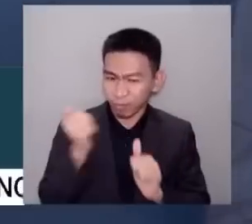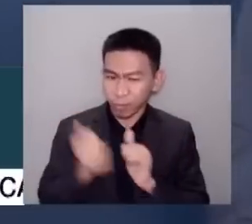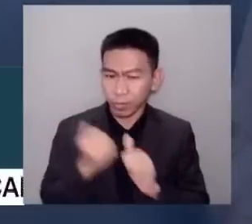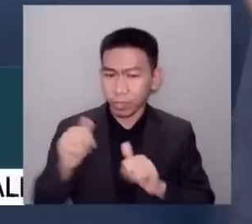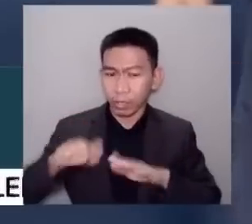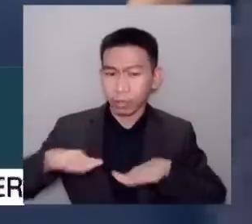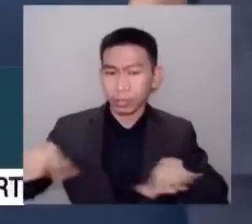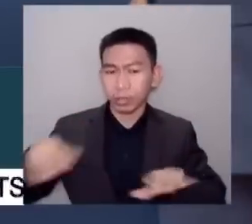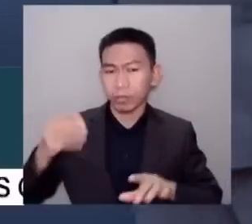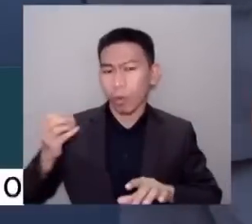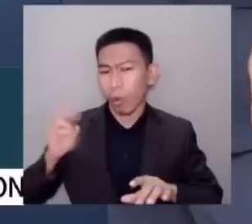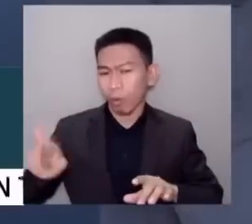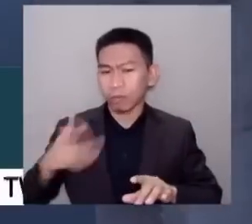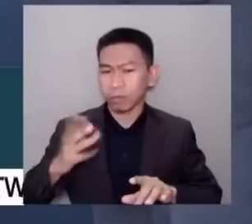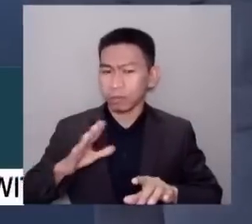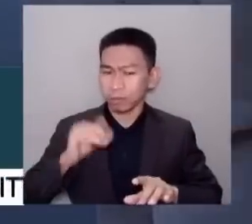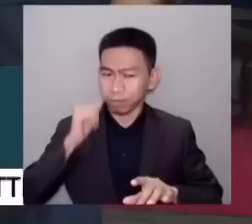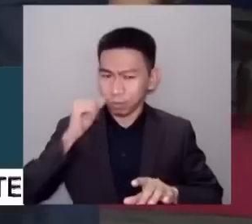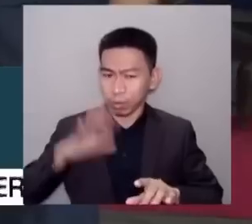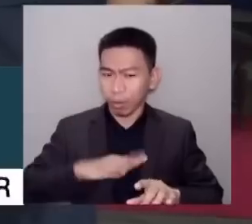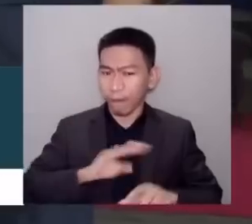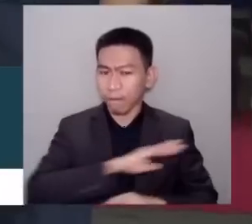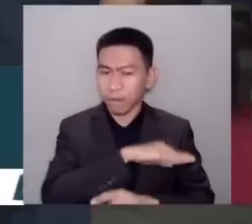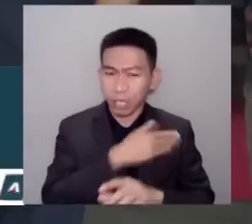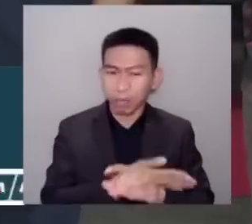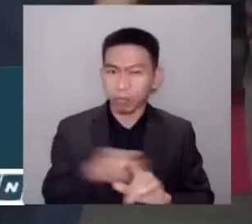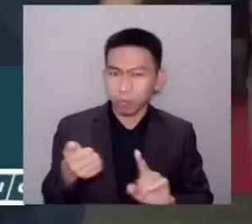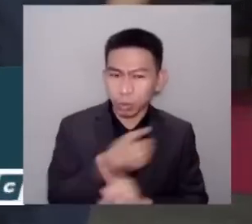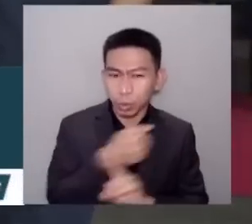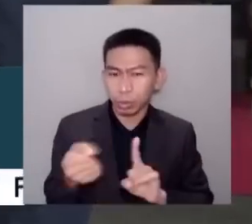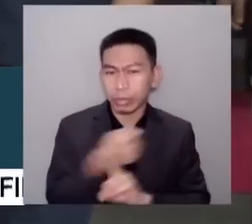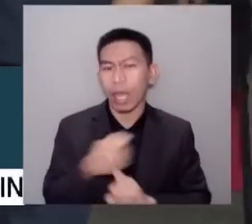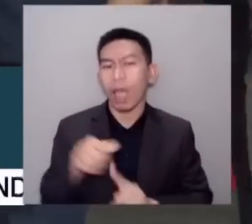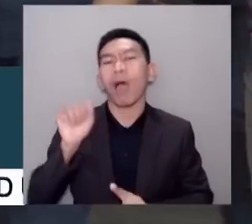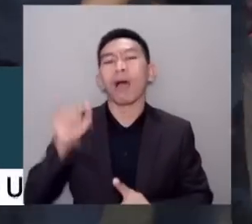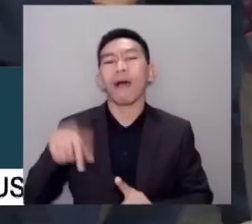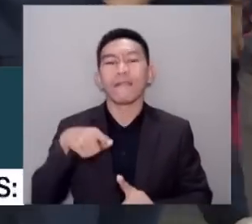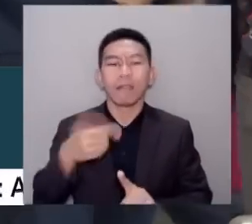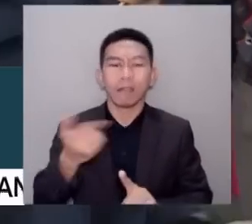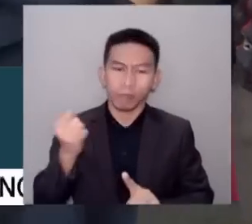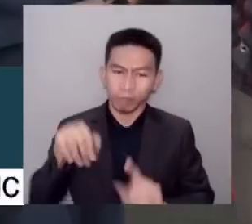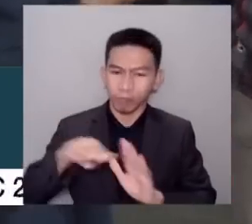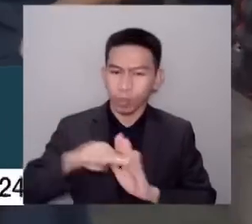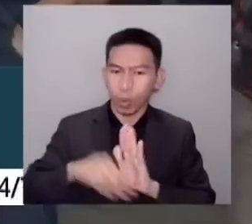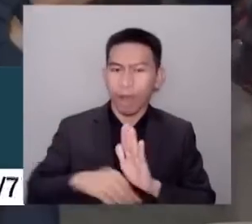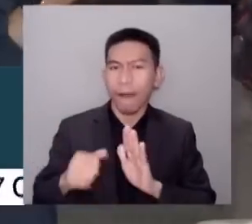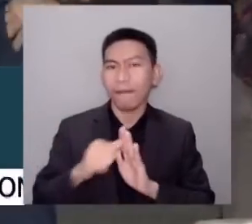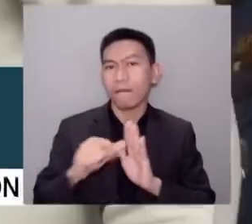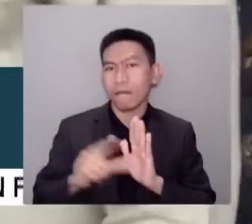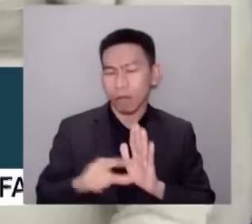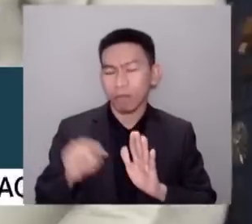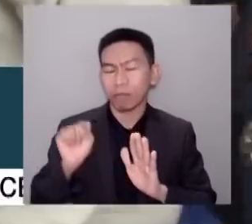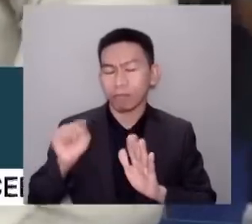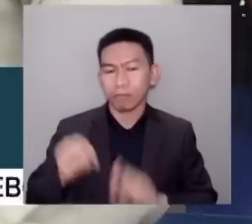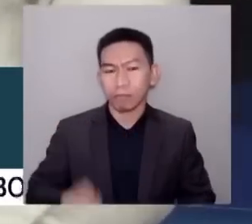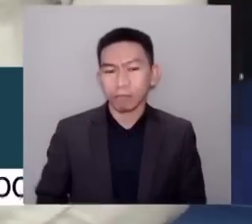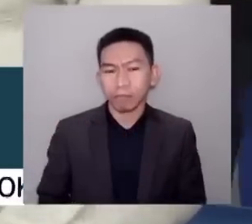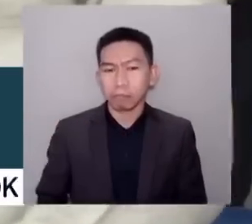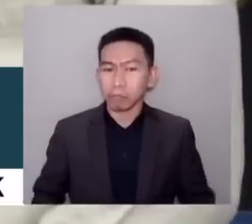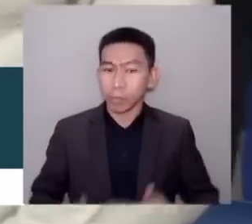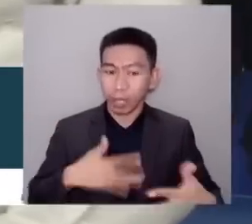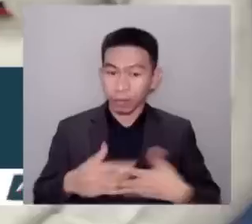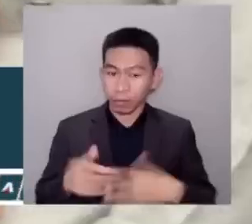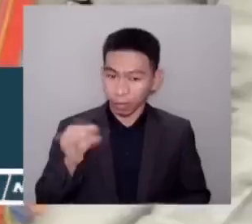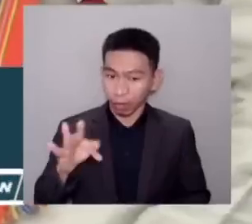the petitioner, and when one of the spouses is having a child with another person other than one spouse during